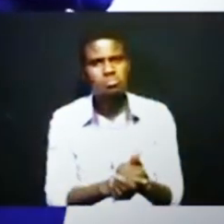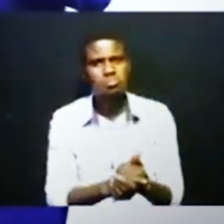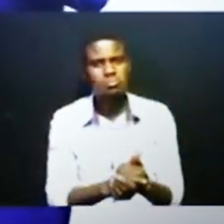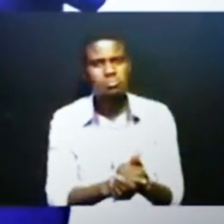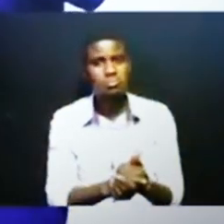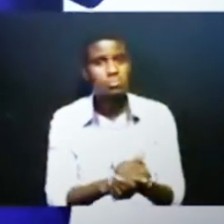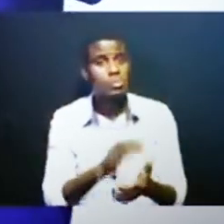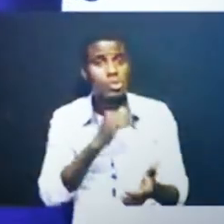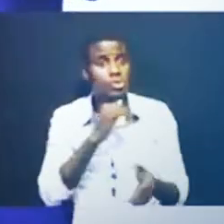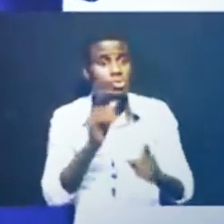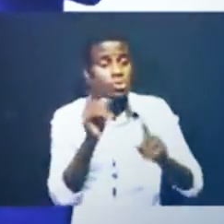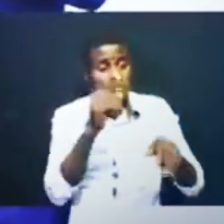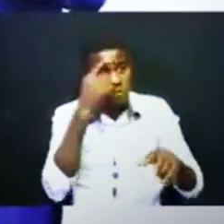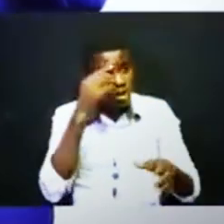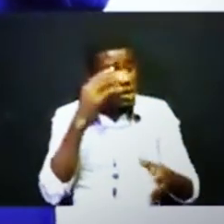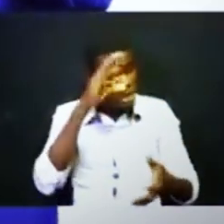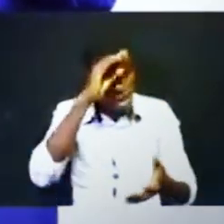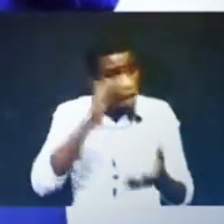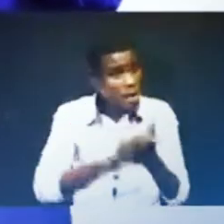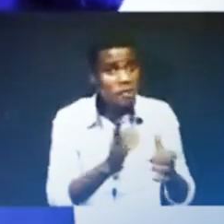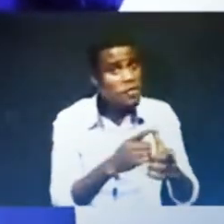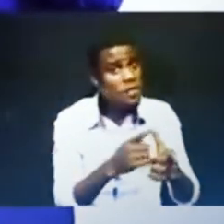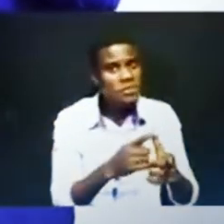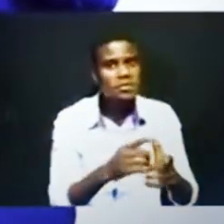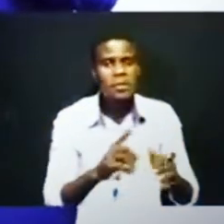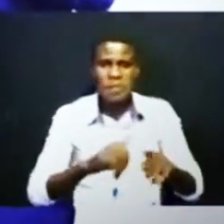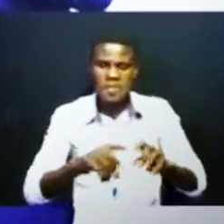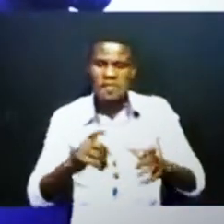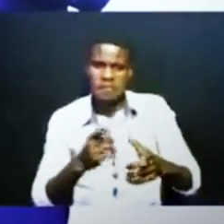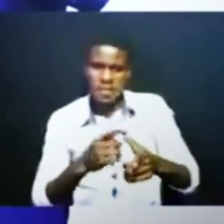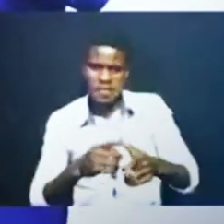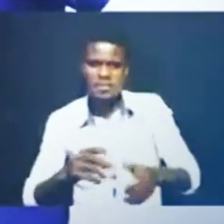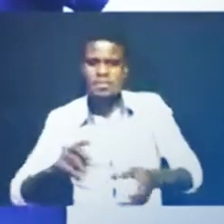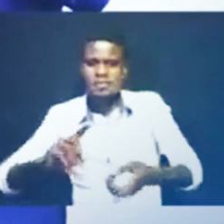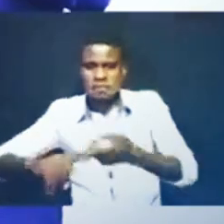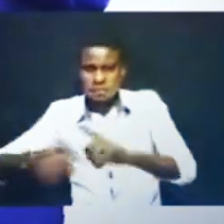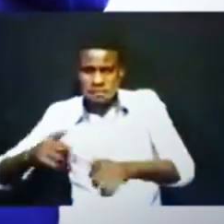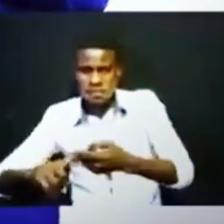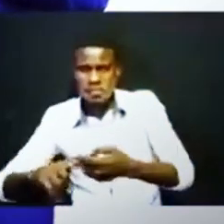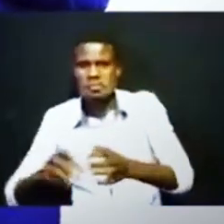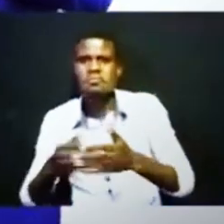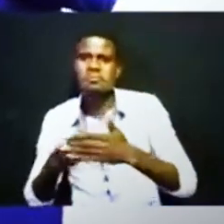of the friend and then little by little led him to the hall.